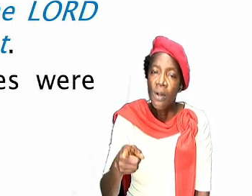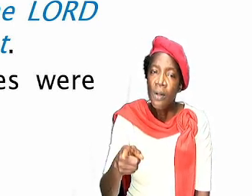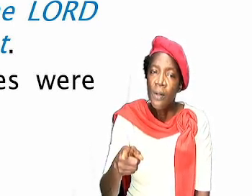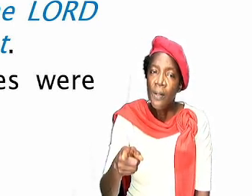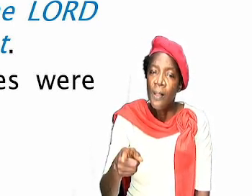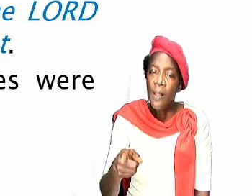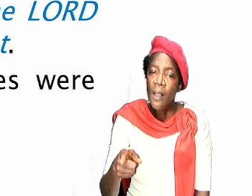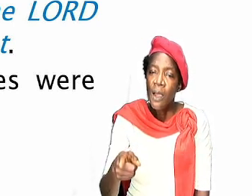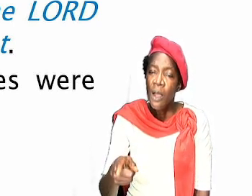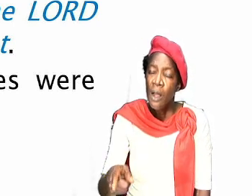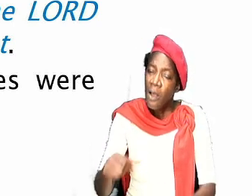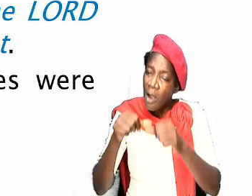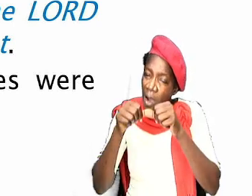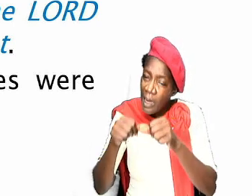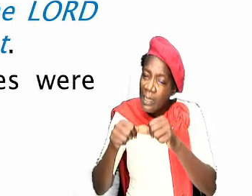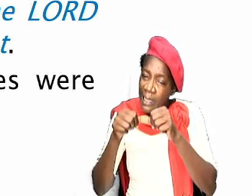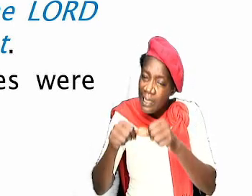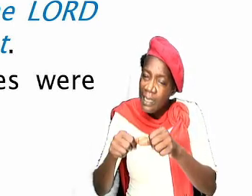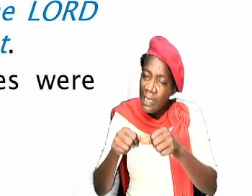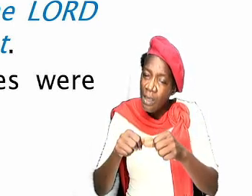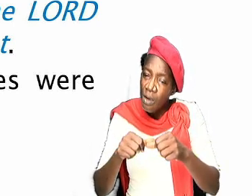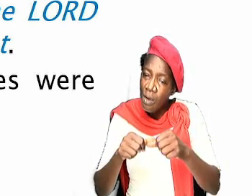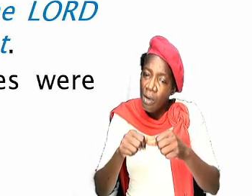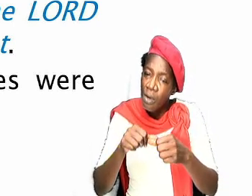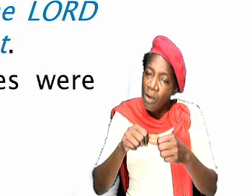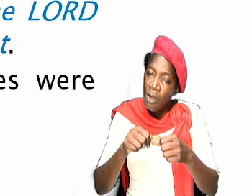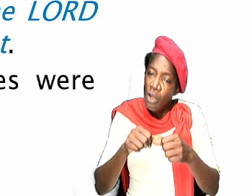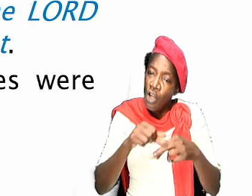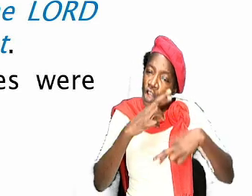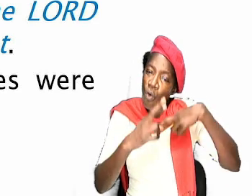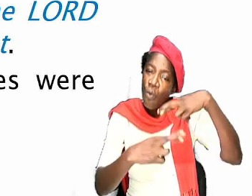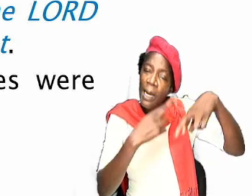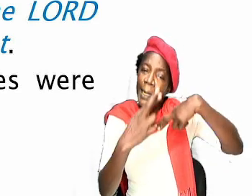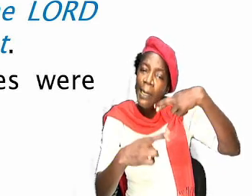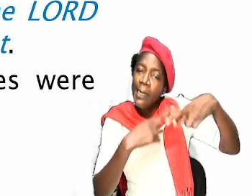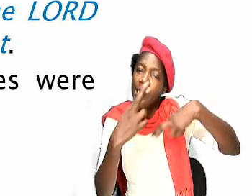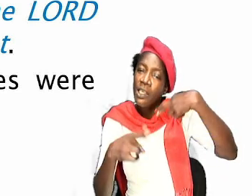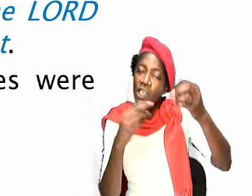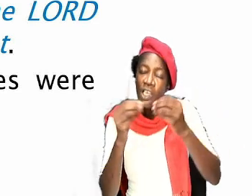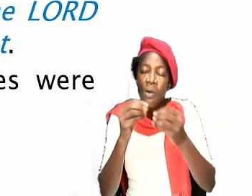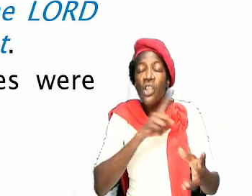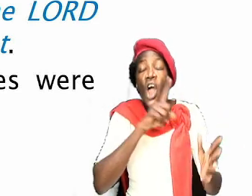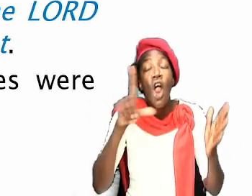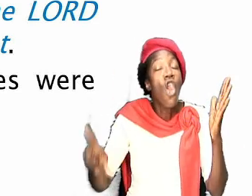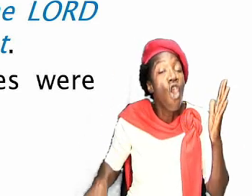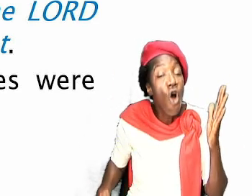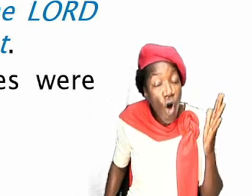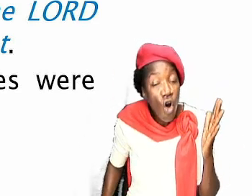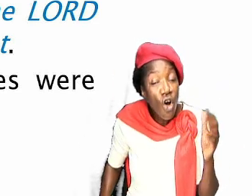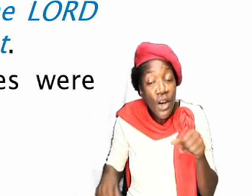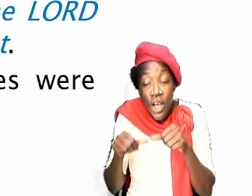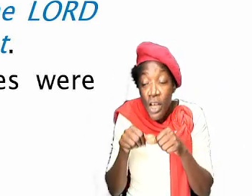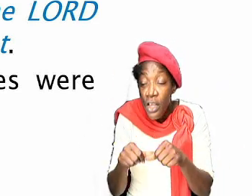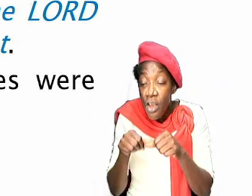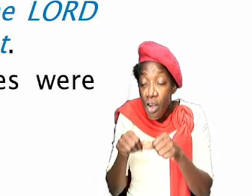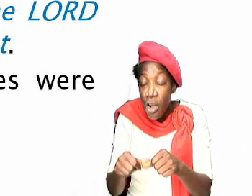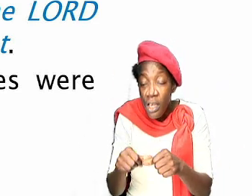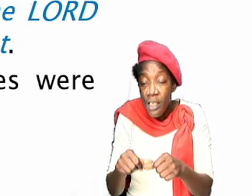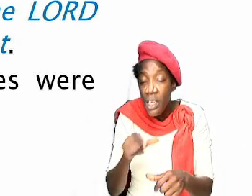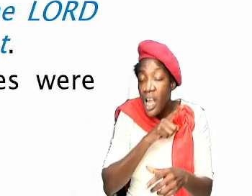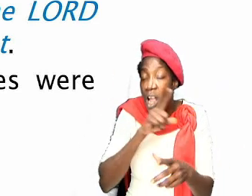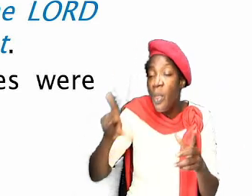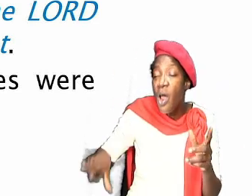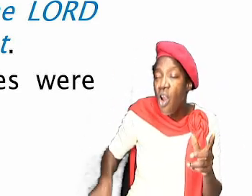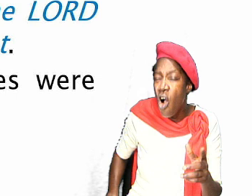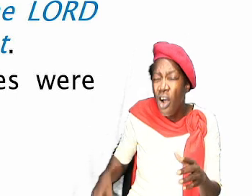a relationship with the Lord. It is only guaranteed if we remain in the Lord. So let us